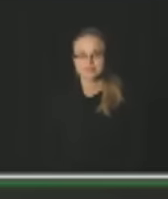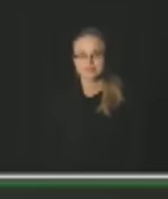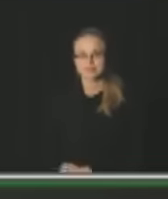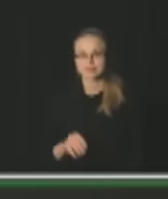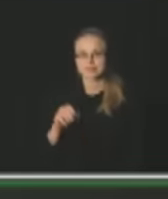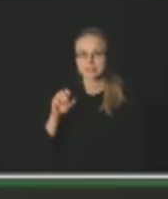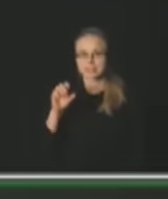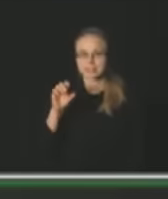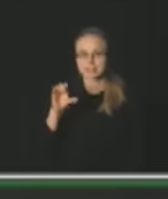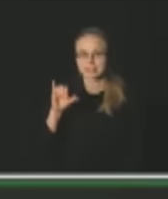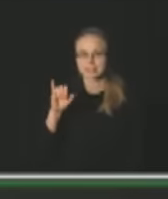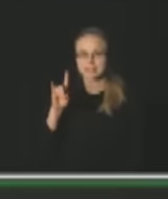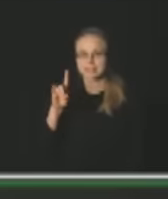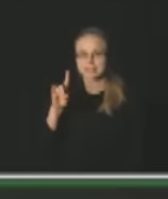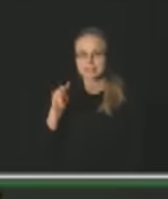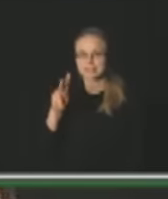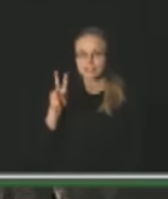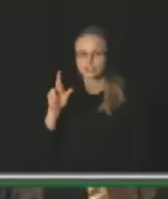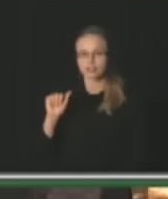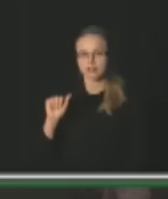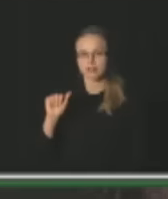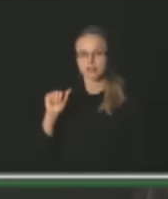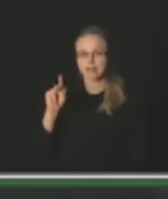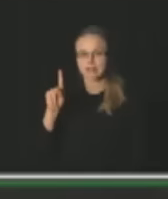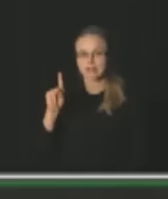Sidra Khan.